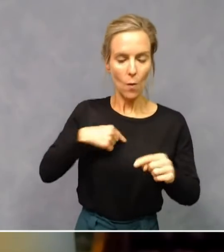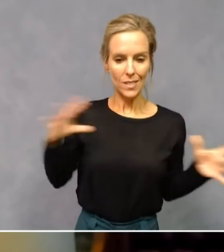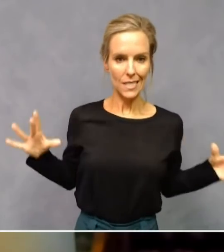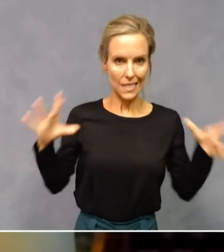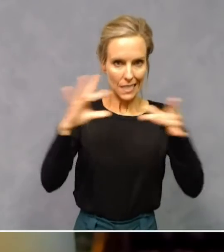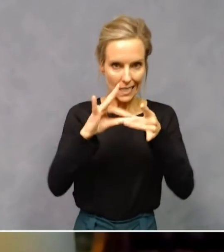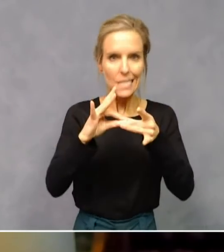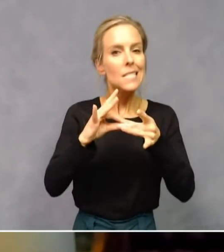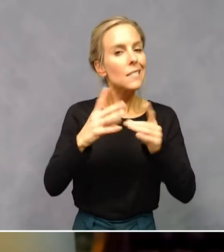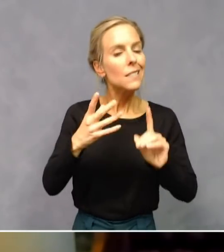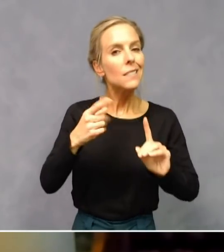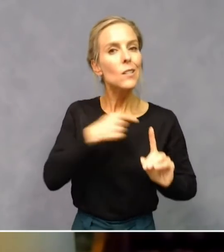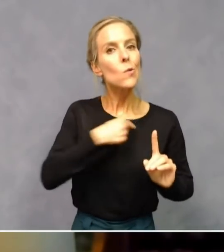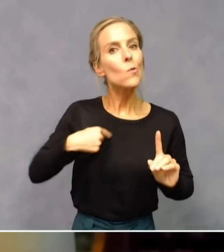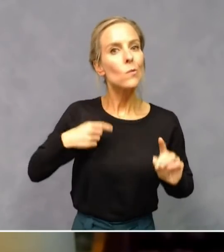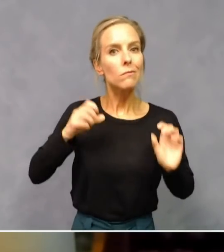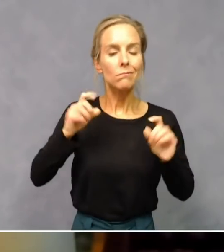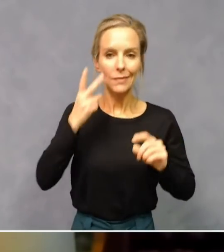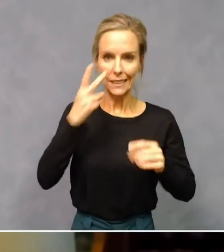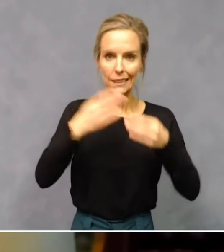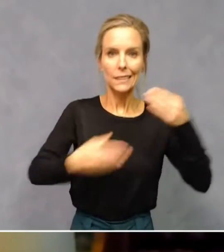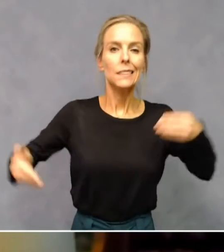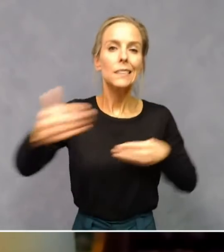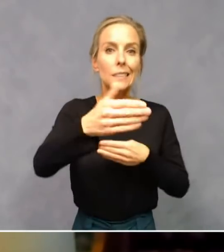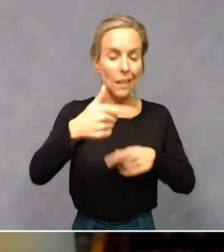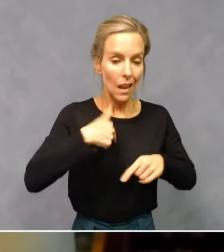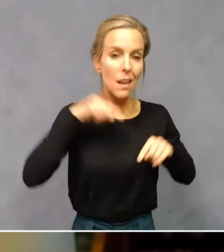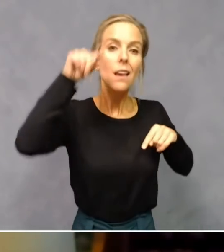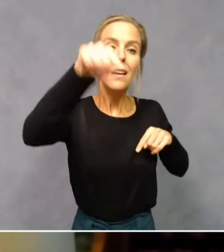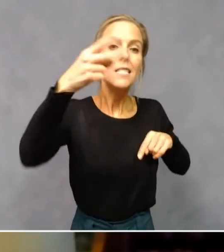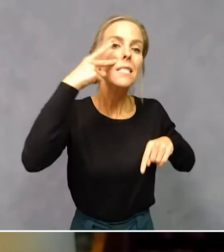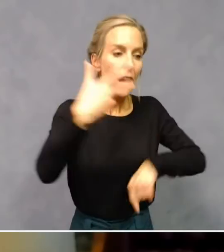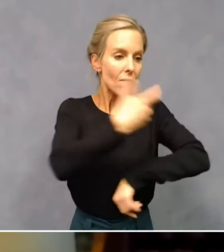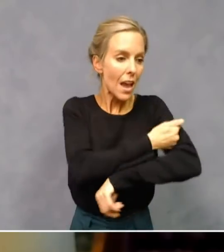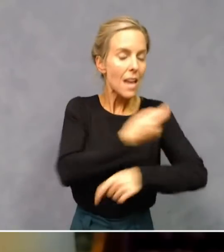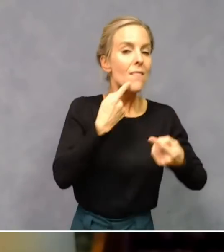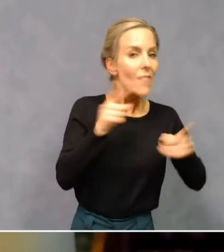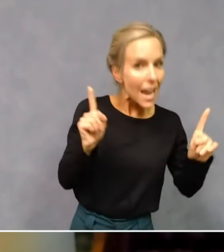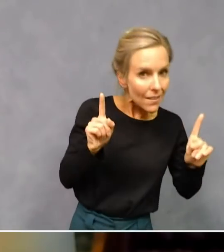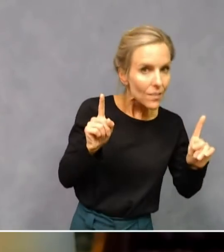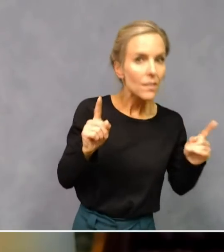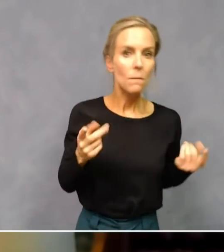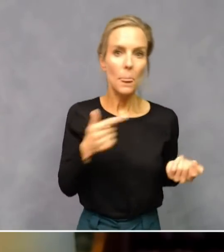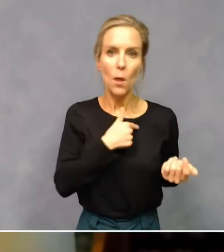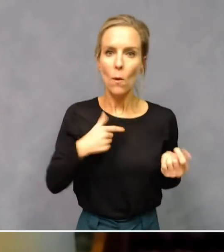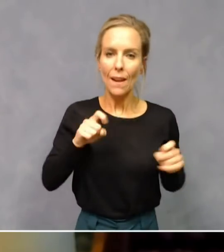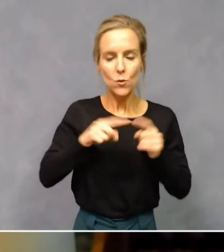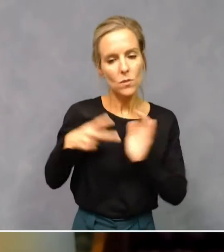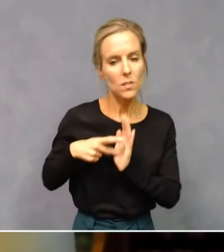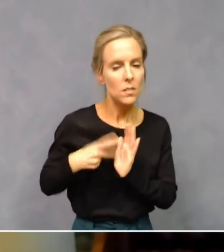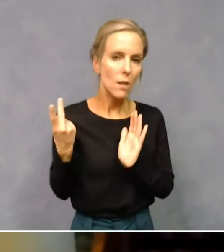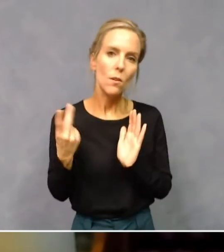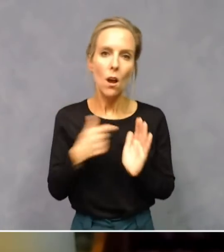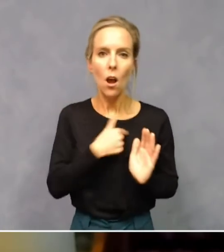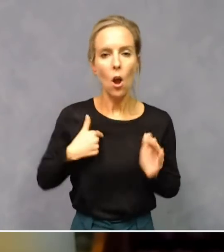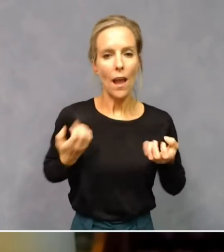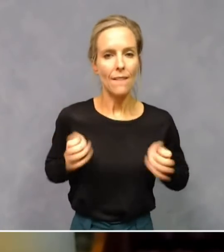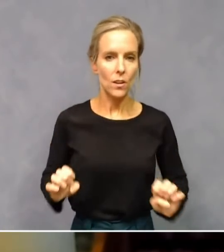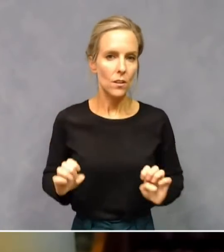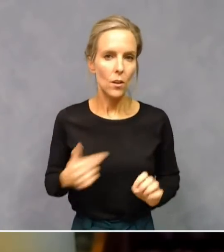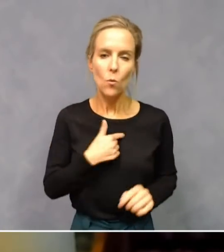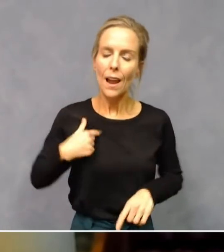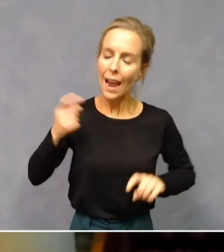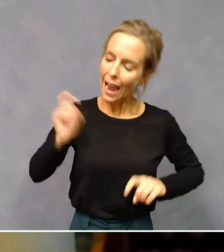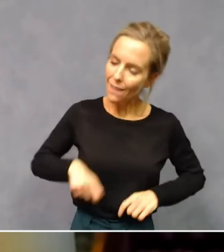that's going to be, a vaccine that's going to be effective. So we have to redouble our efforts. We have to be patient